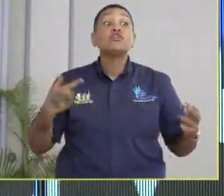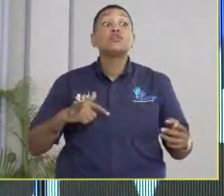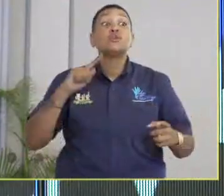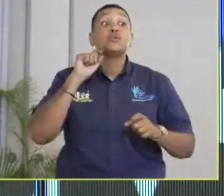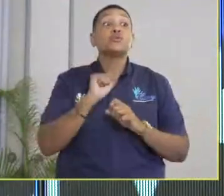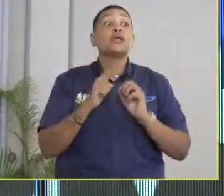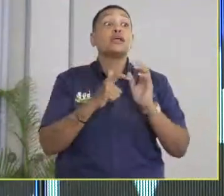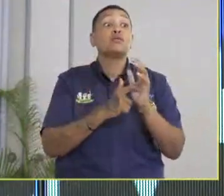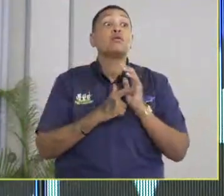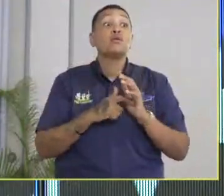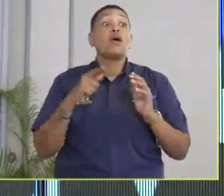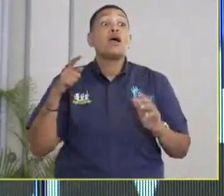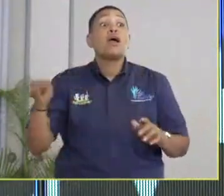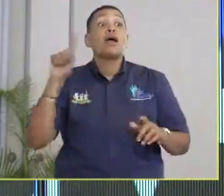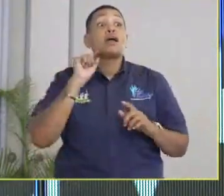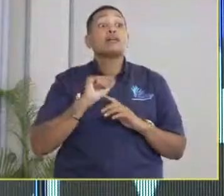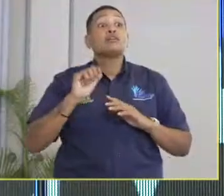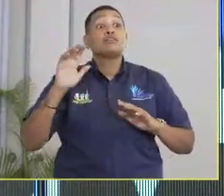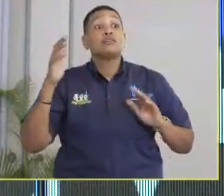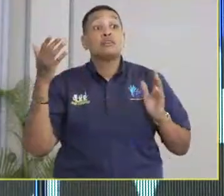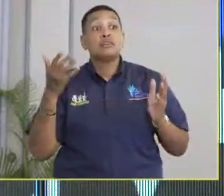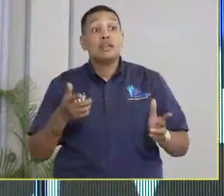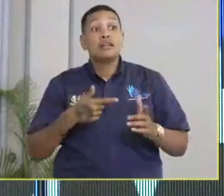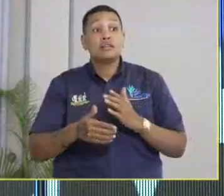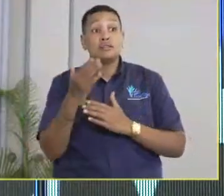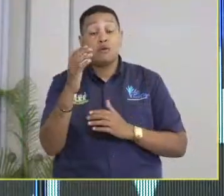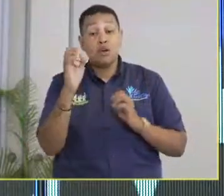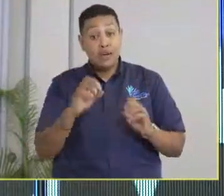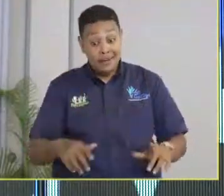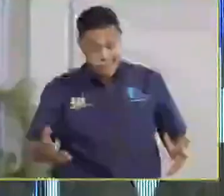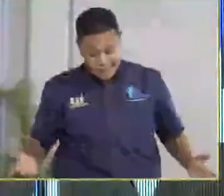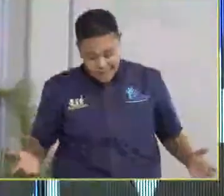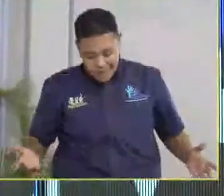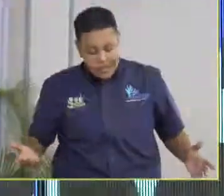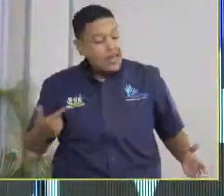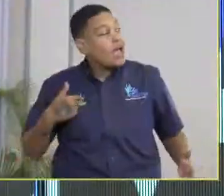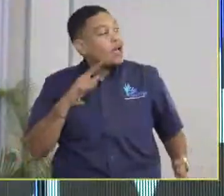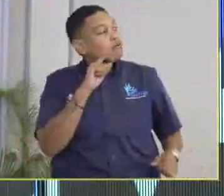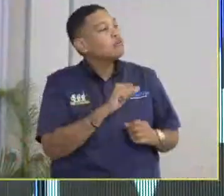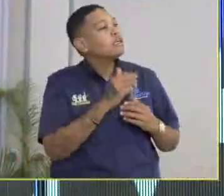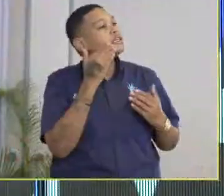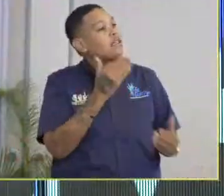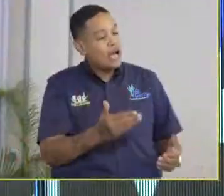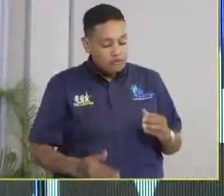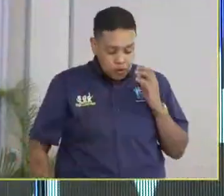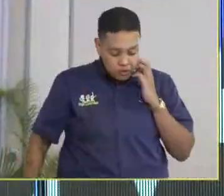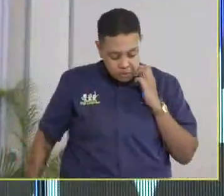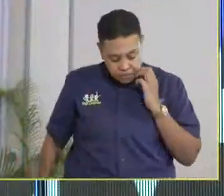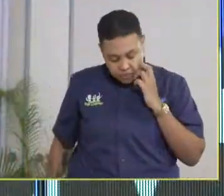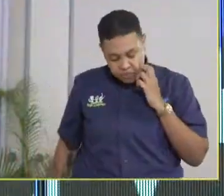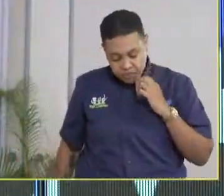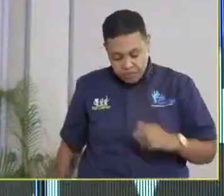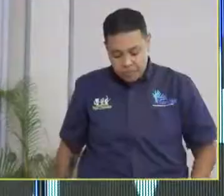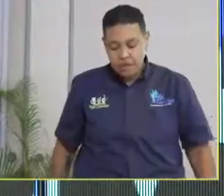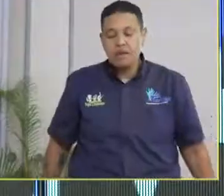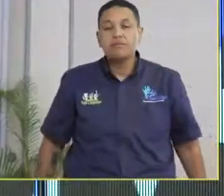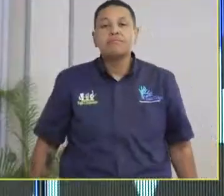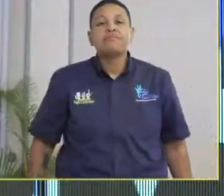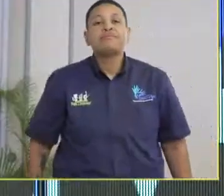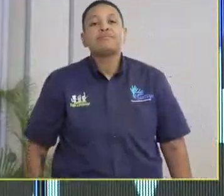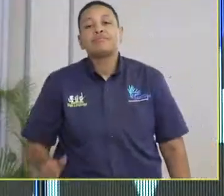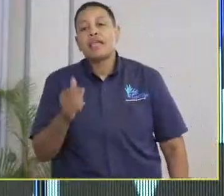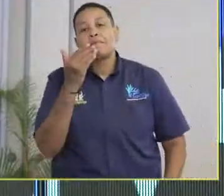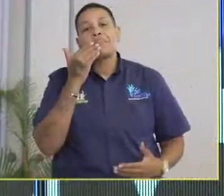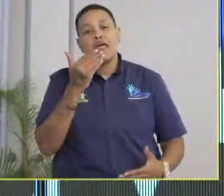we required to stand here this morning, I am so thankful. It is not